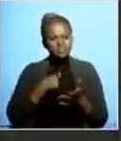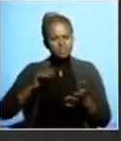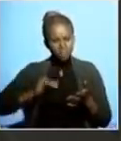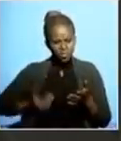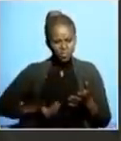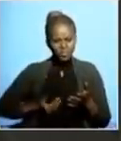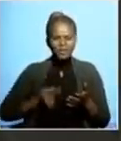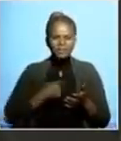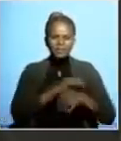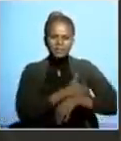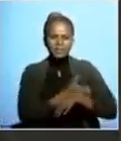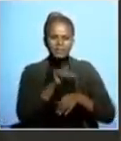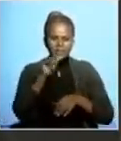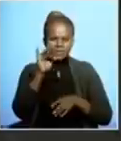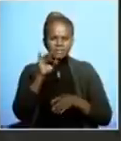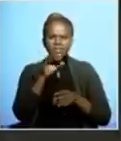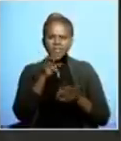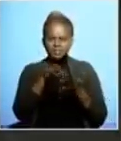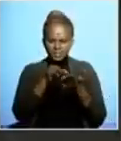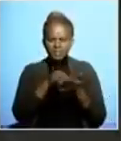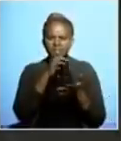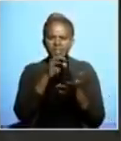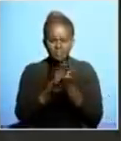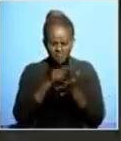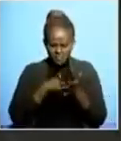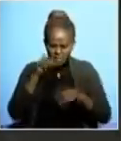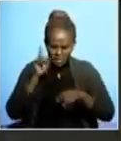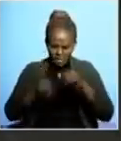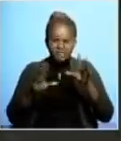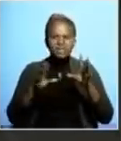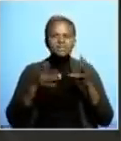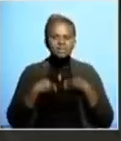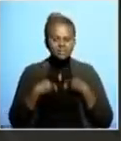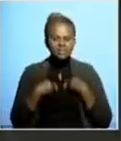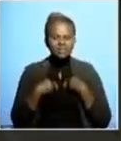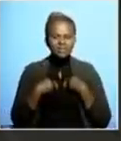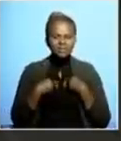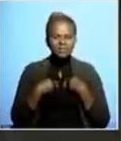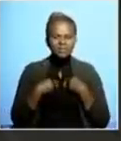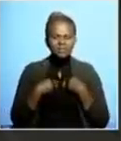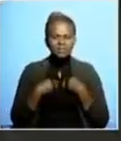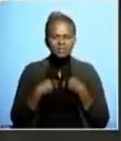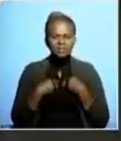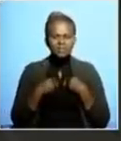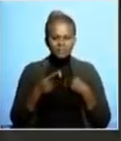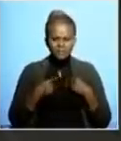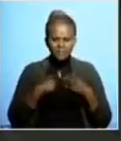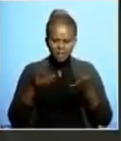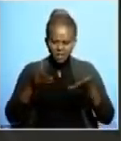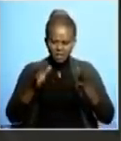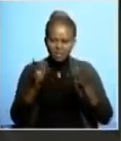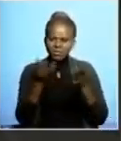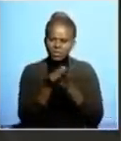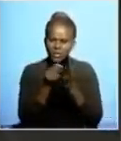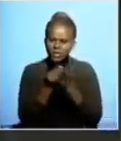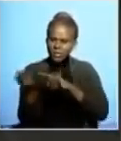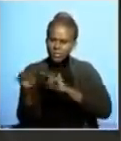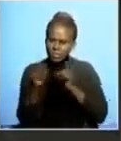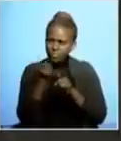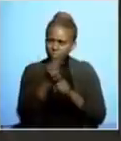I cannot accept a situation that I allow money taken away from my 18